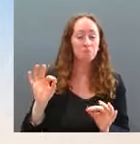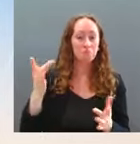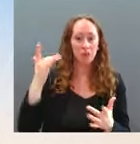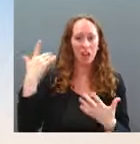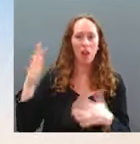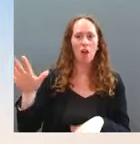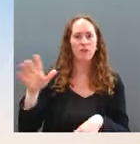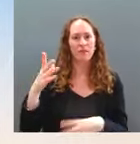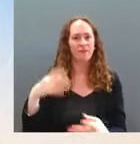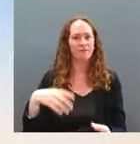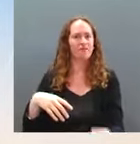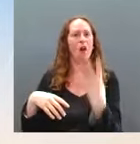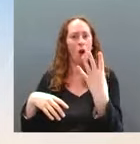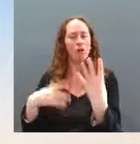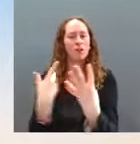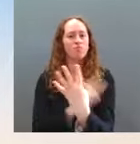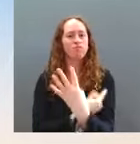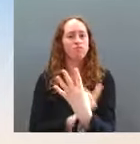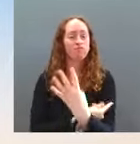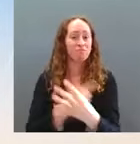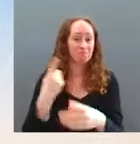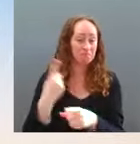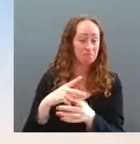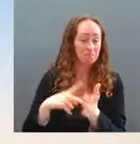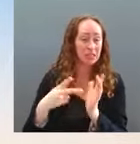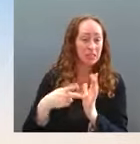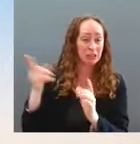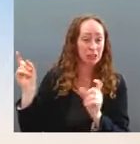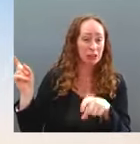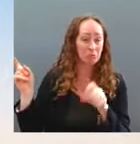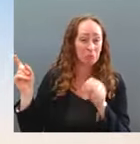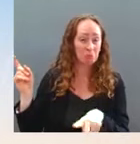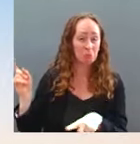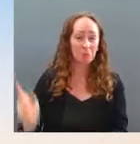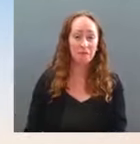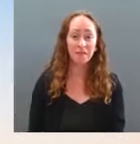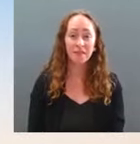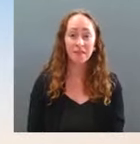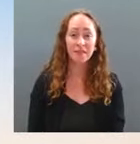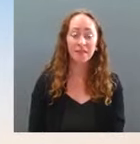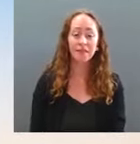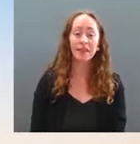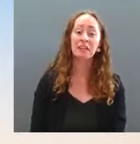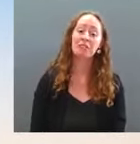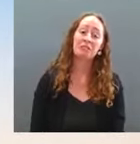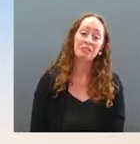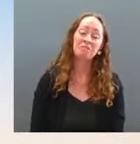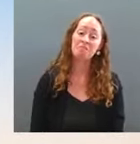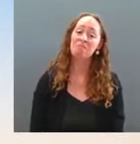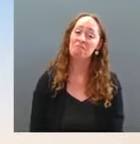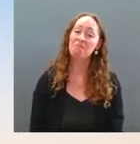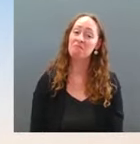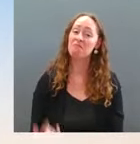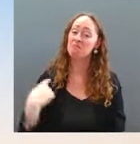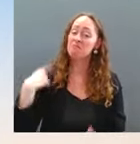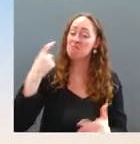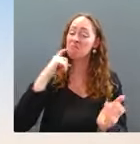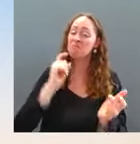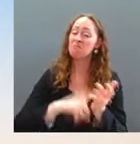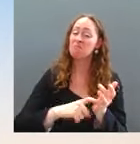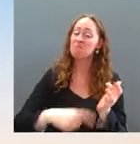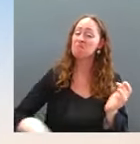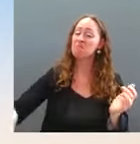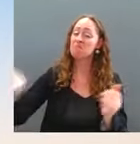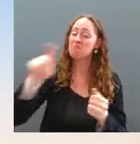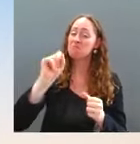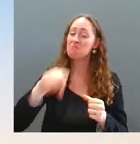statistically and through as we look at health analysis and data. But obviously, he would be treated by his doctor, and I'm not going to